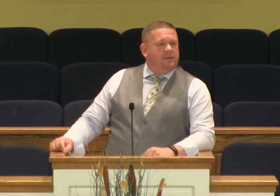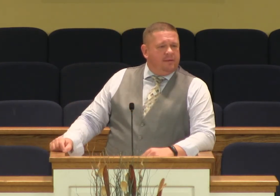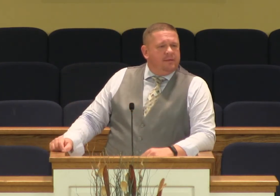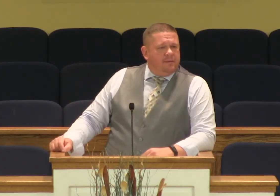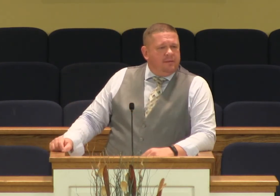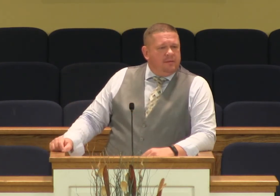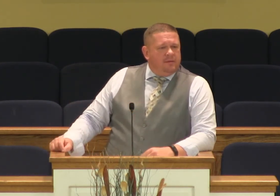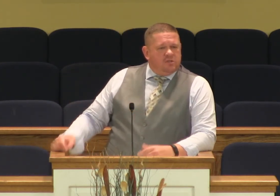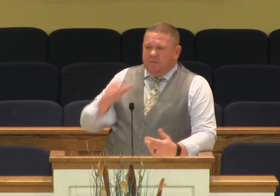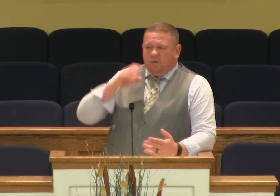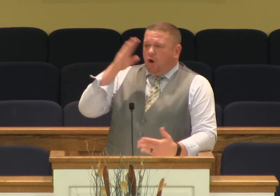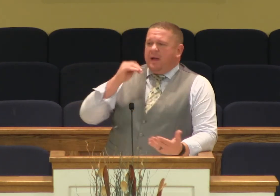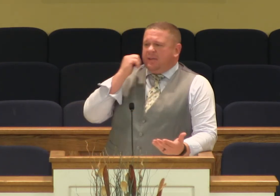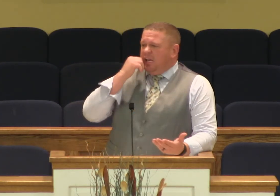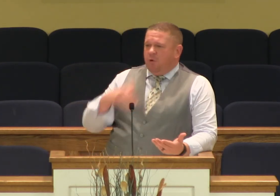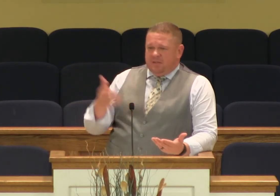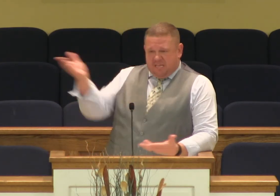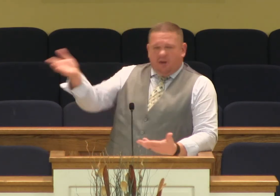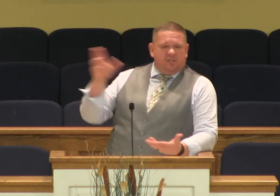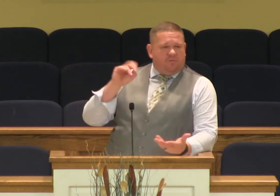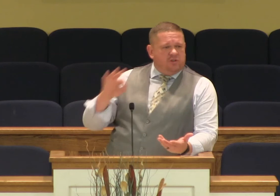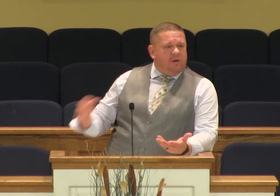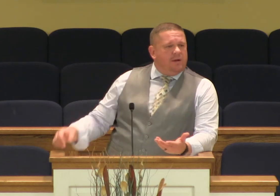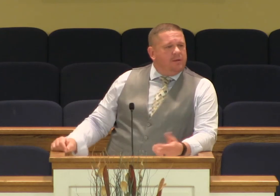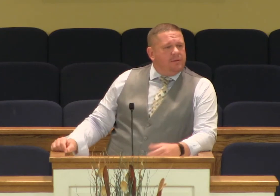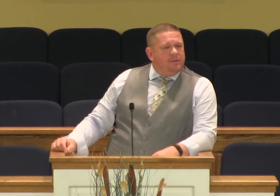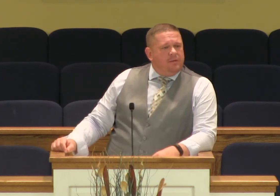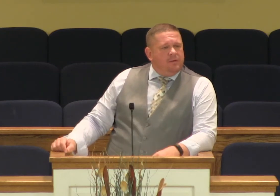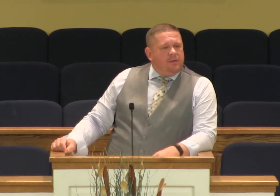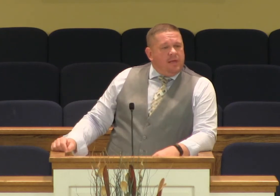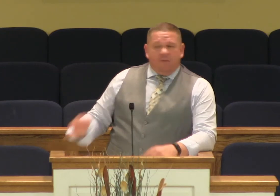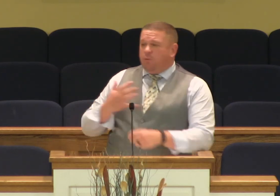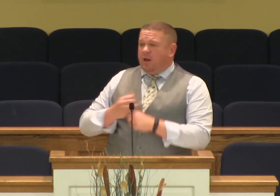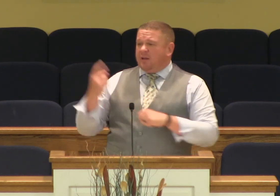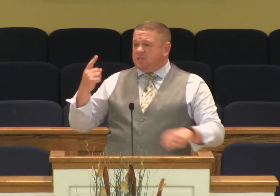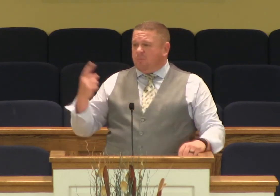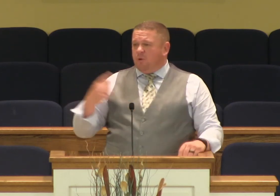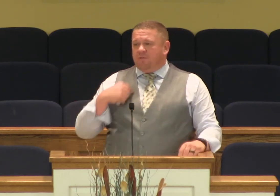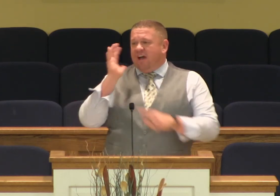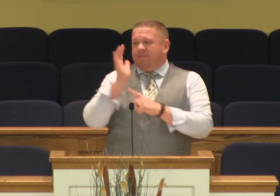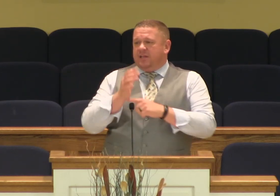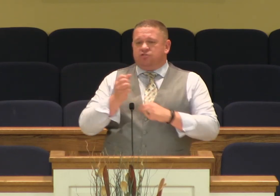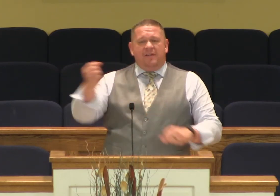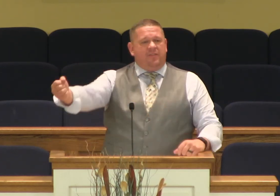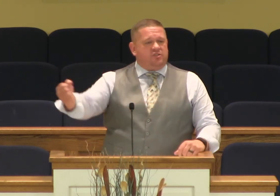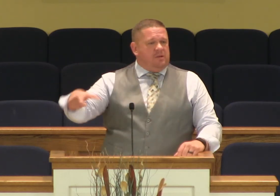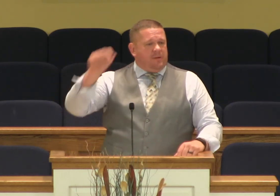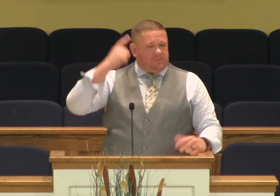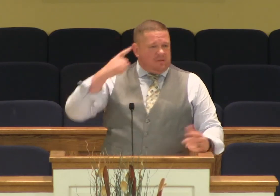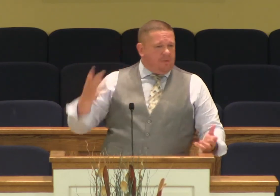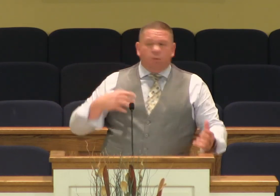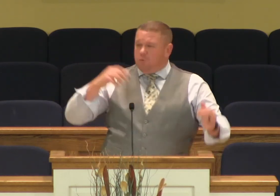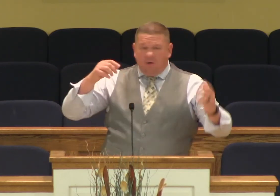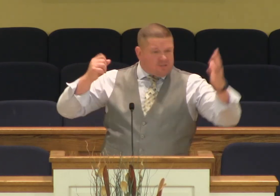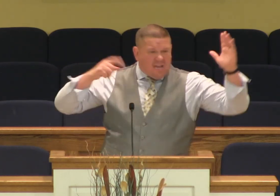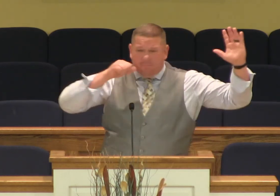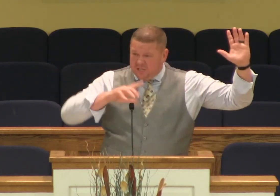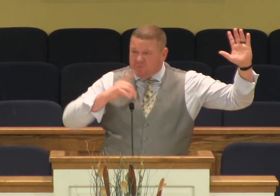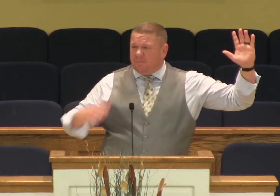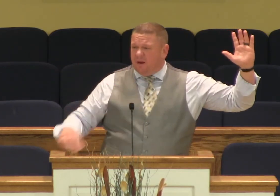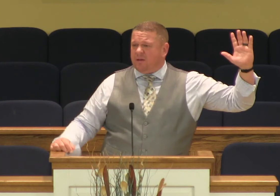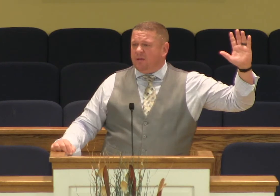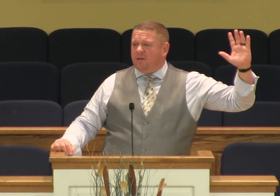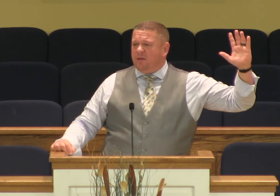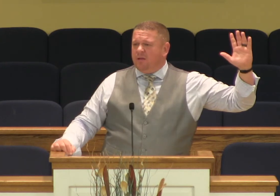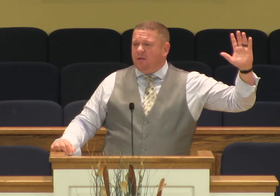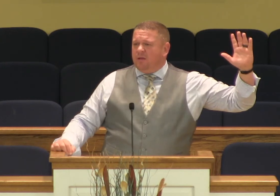week. So we have to worry about daily bread. It's there. It's in the refrigerator. And if we run out of something, we can 5 minutes drive down the street and pick up something. I mean, do you understand how blessed we